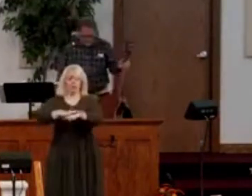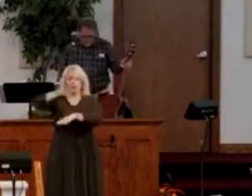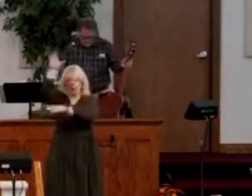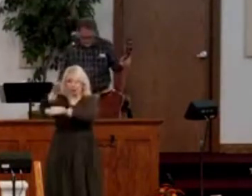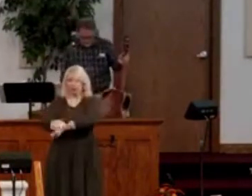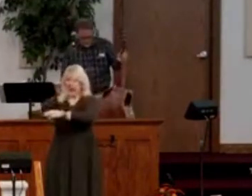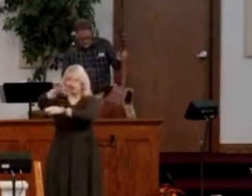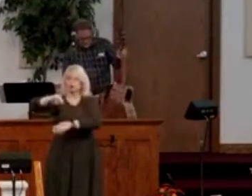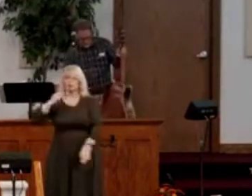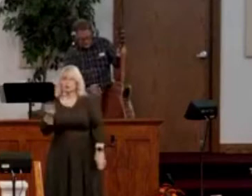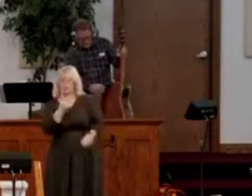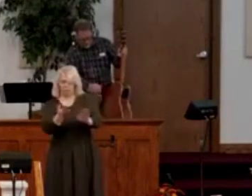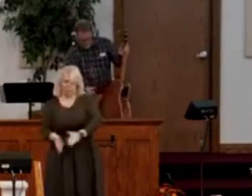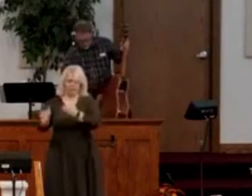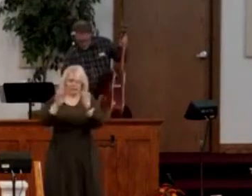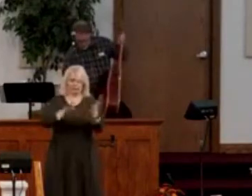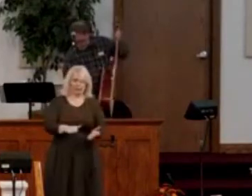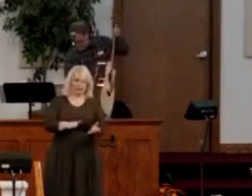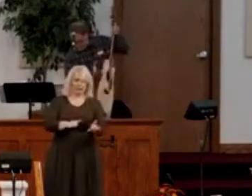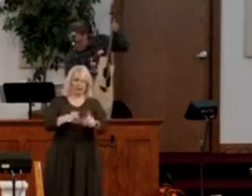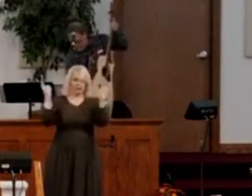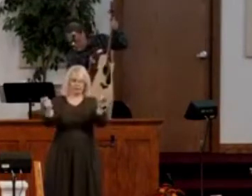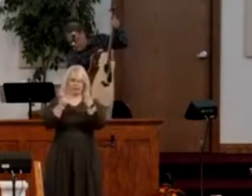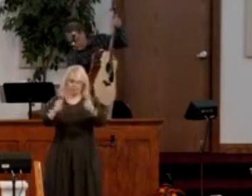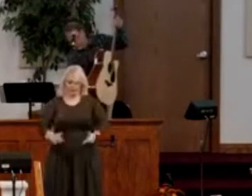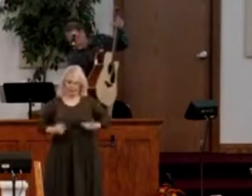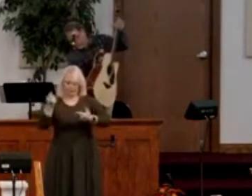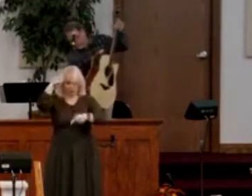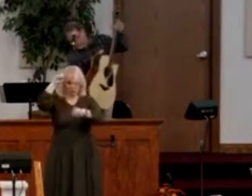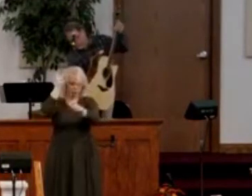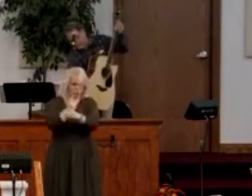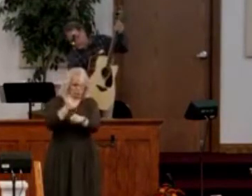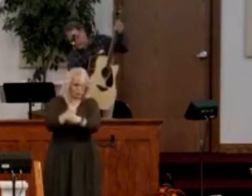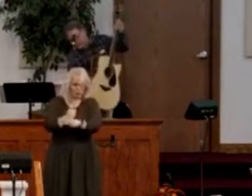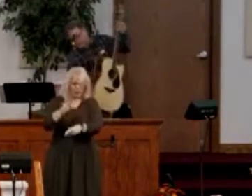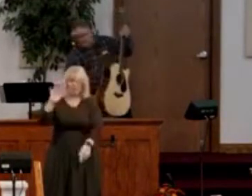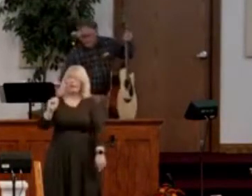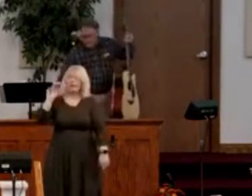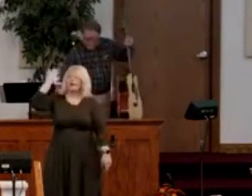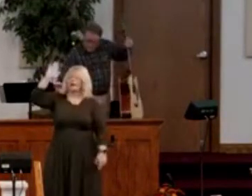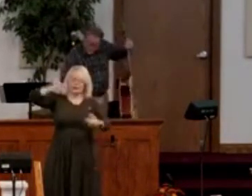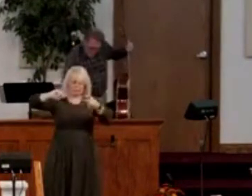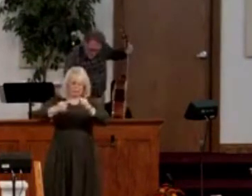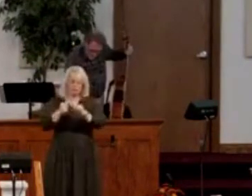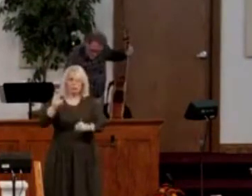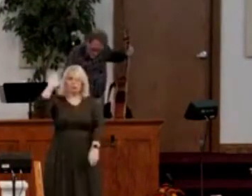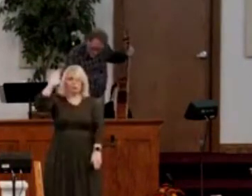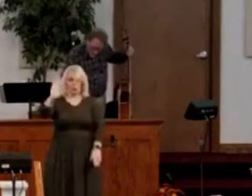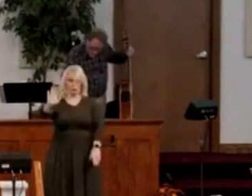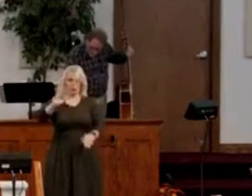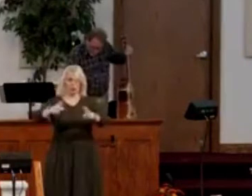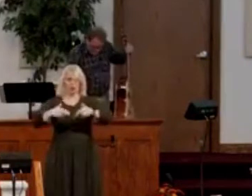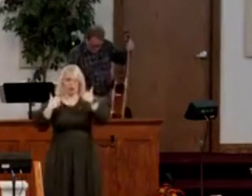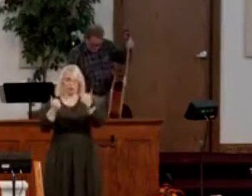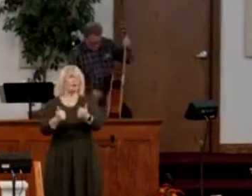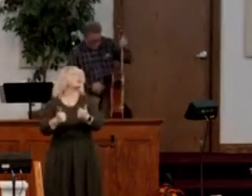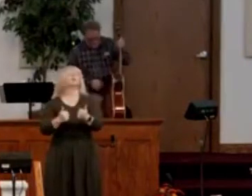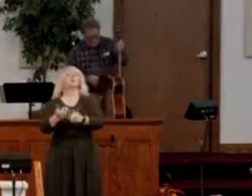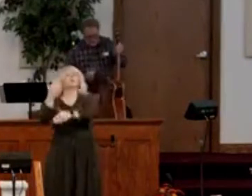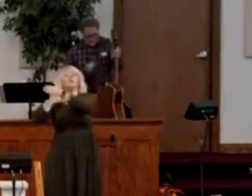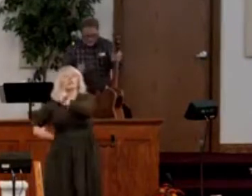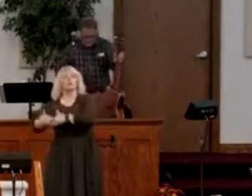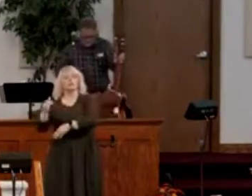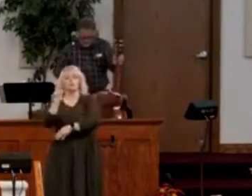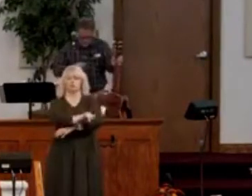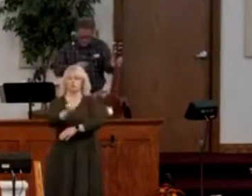to sin and live for what is right. By his wounds, you are healed. Once you were like sheep who